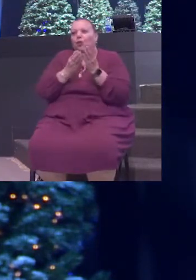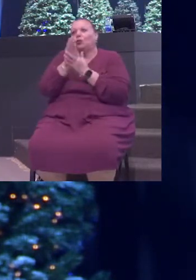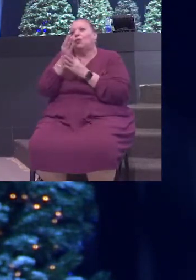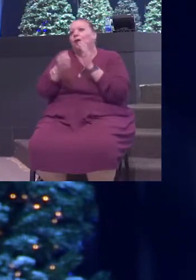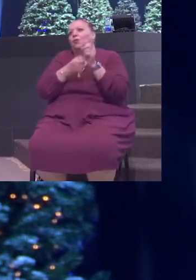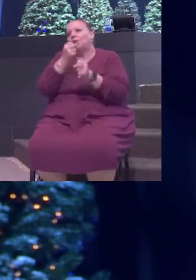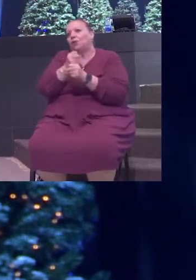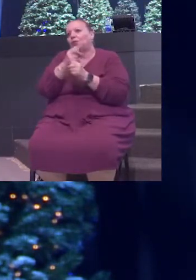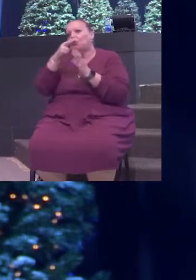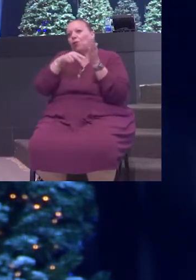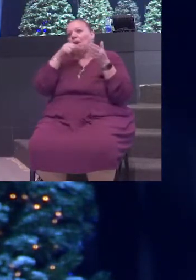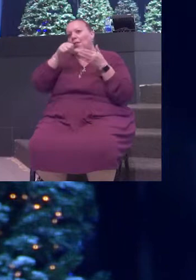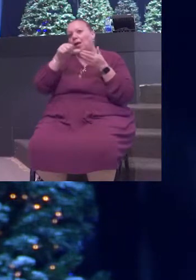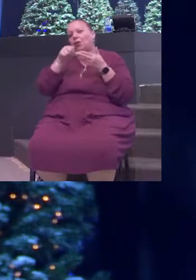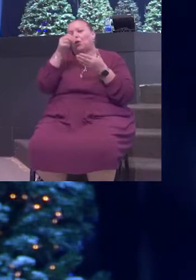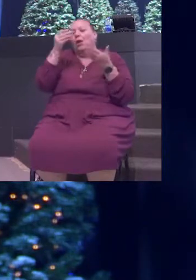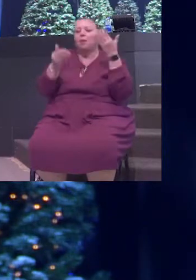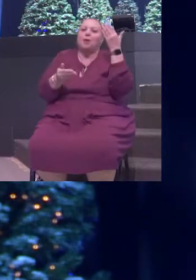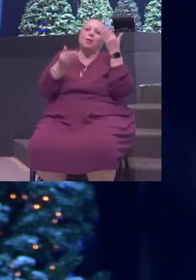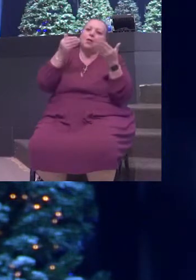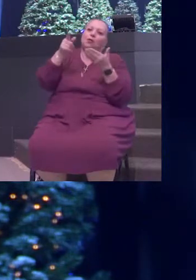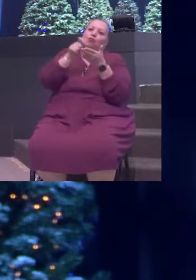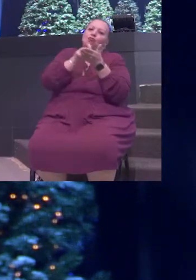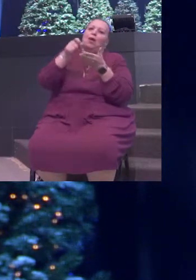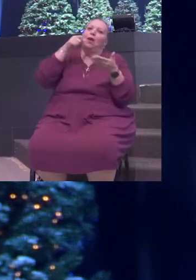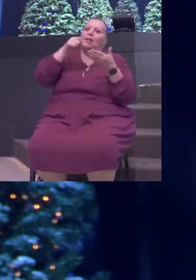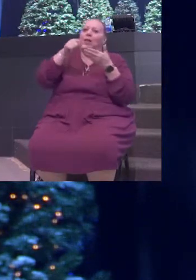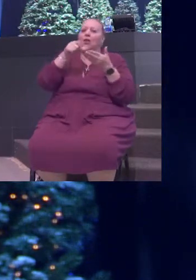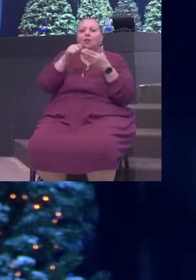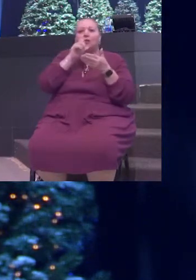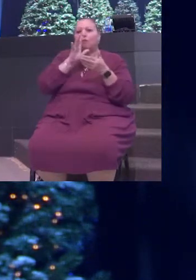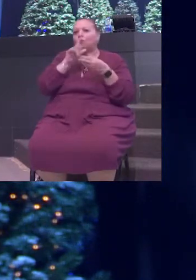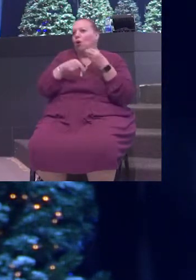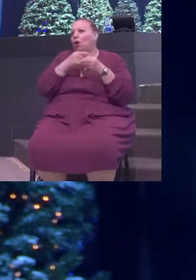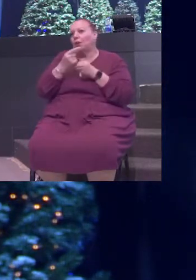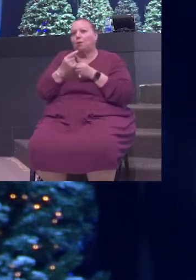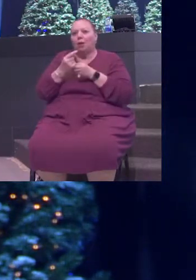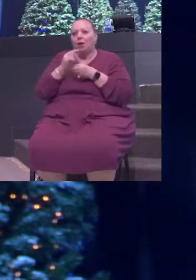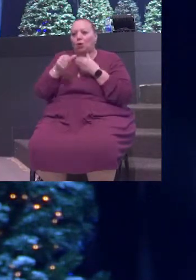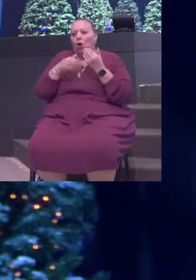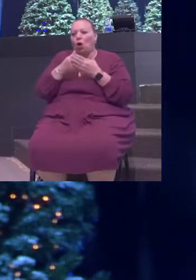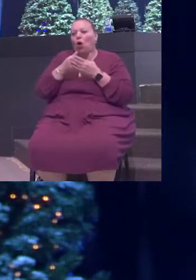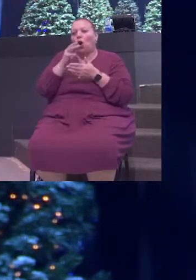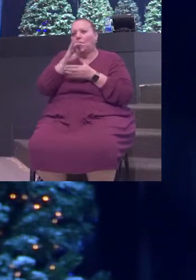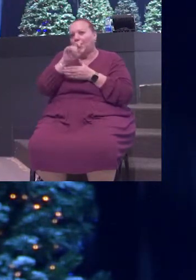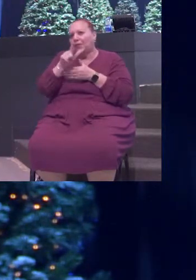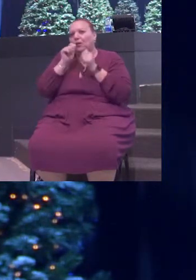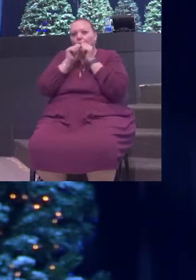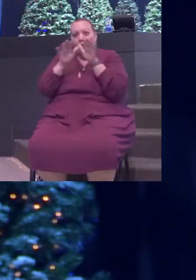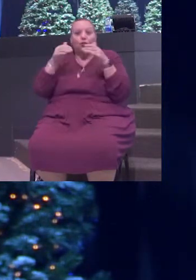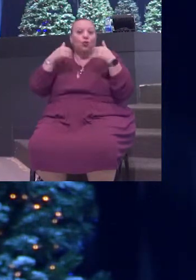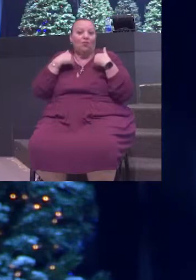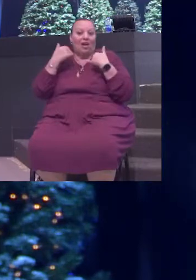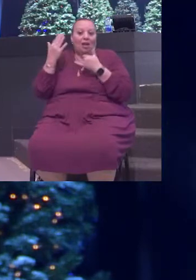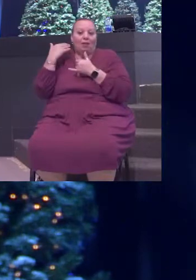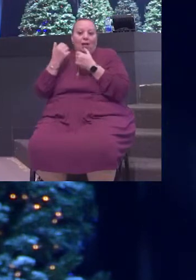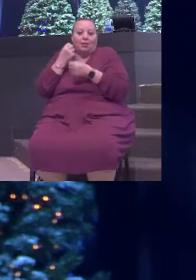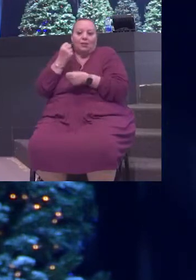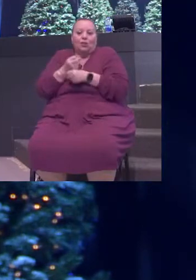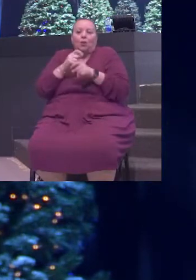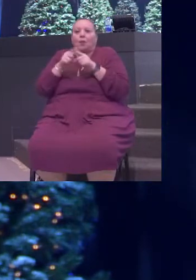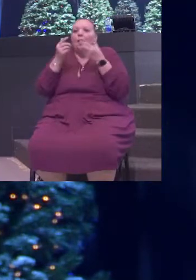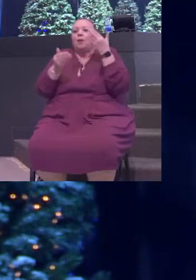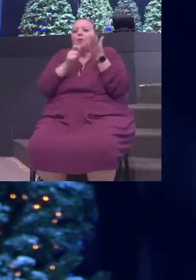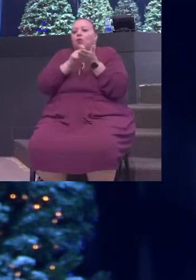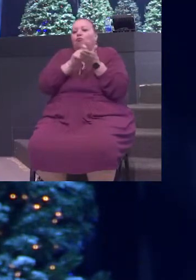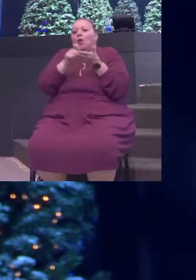the year, and we write a letter. And maybe you write a letter that doesn't talk about, you know, all the material blessings that you've had this past year, but